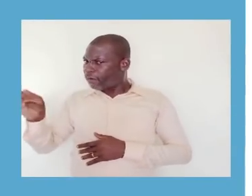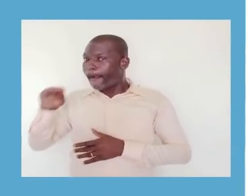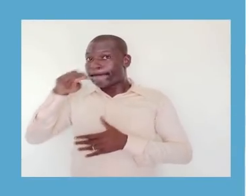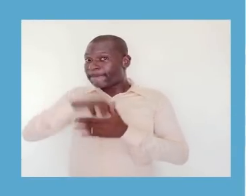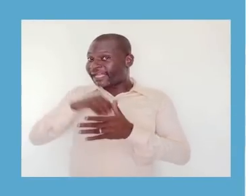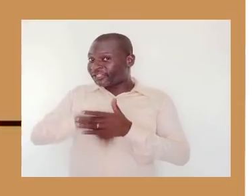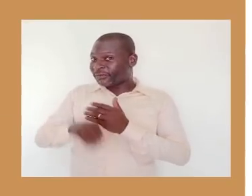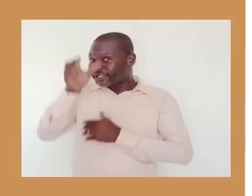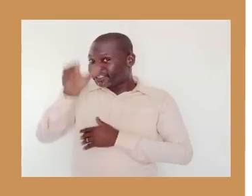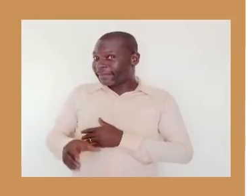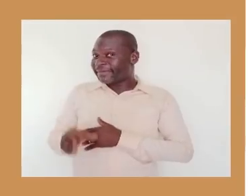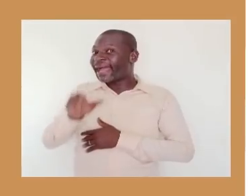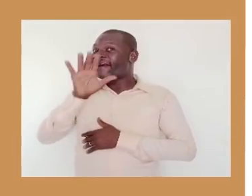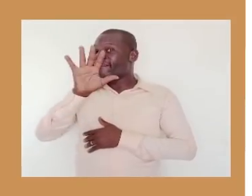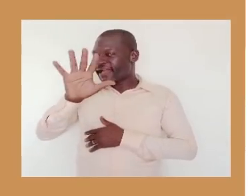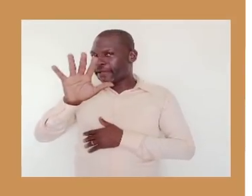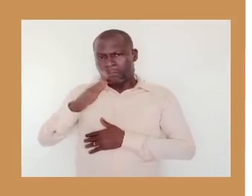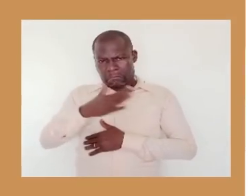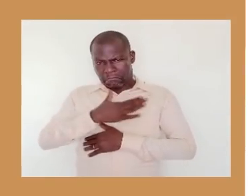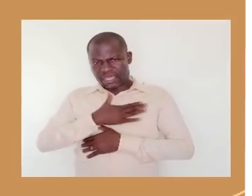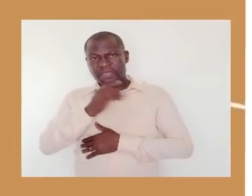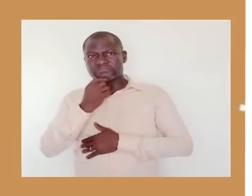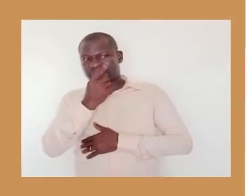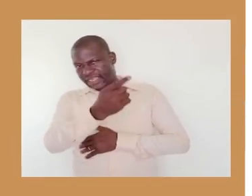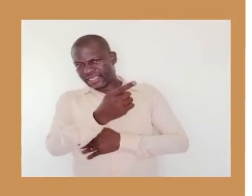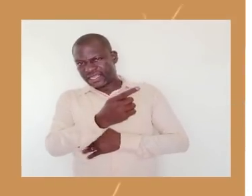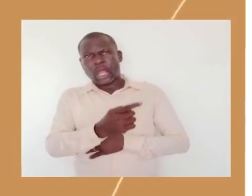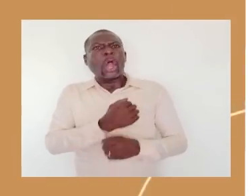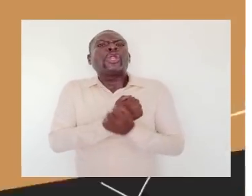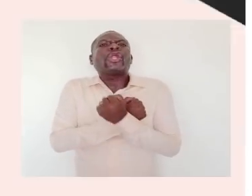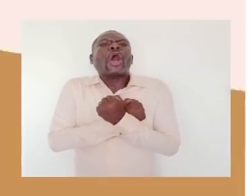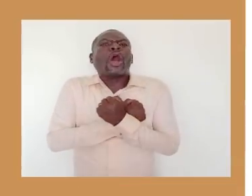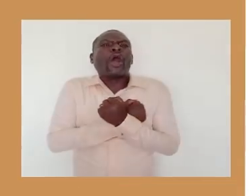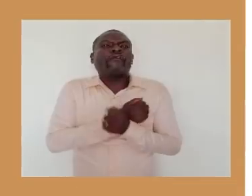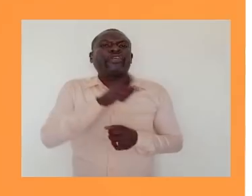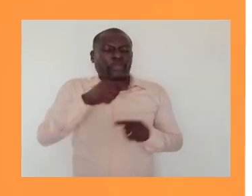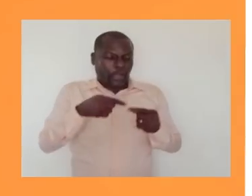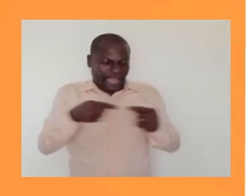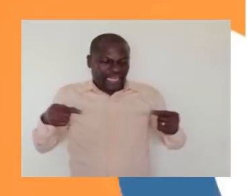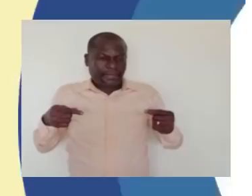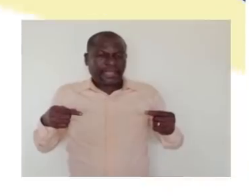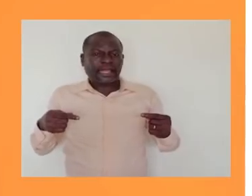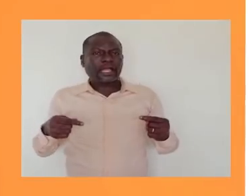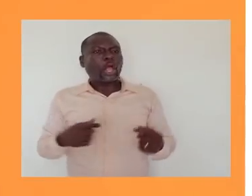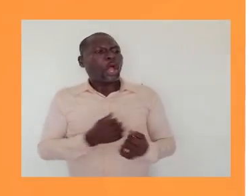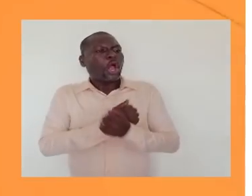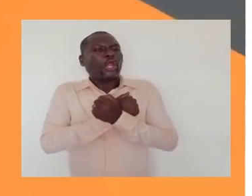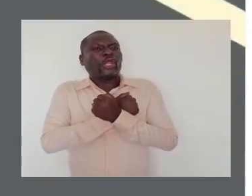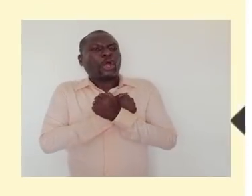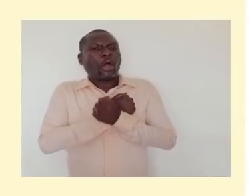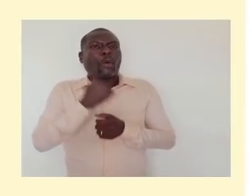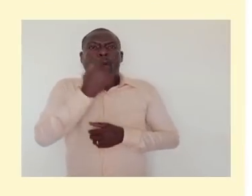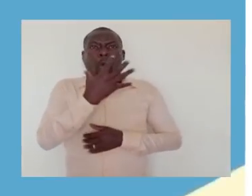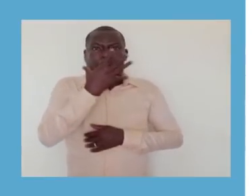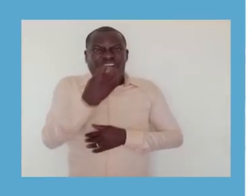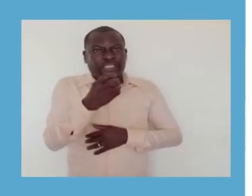Matthew chapter 5. But I said to you, love your enemies, bless